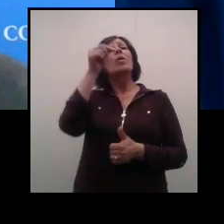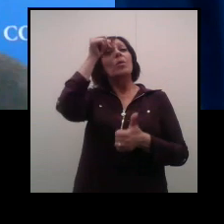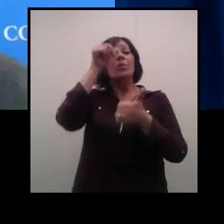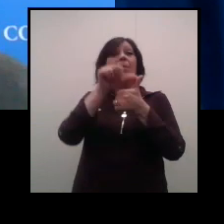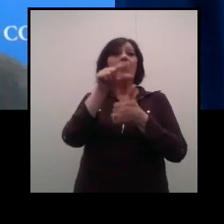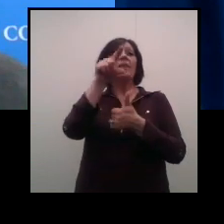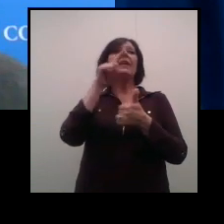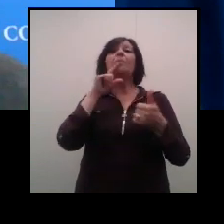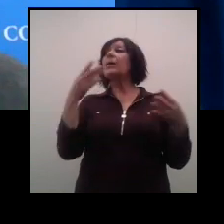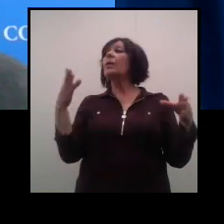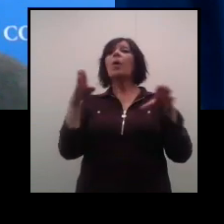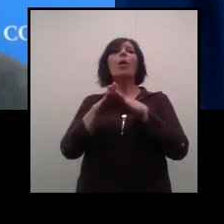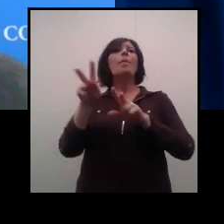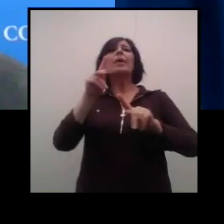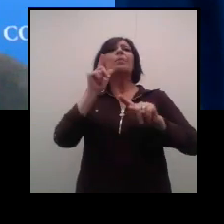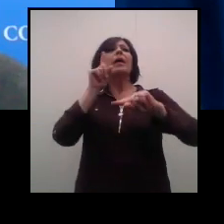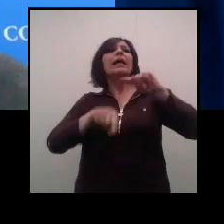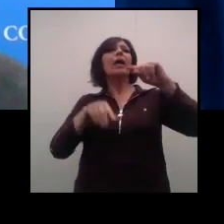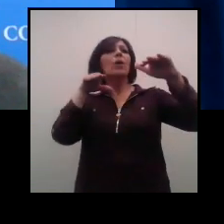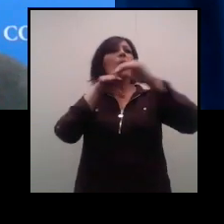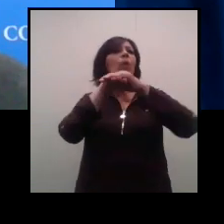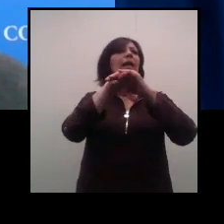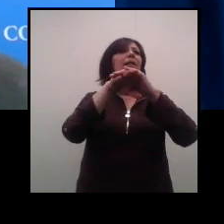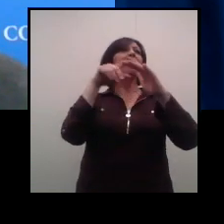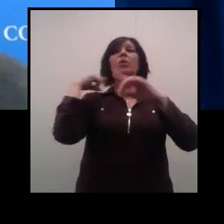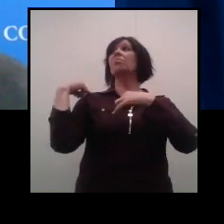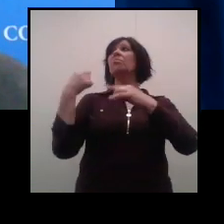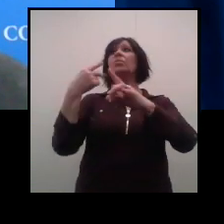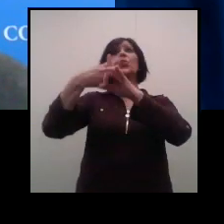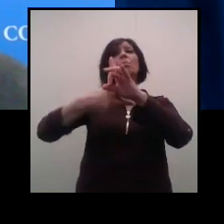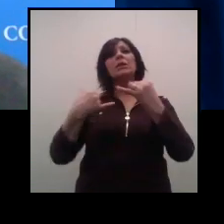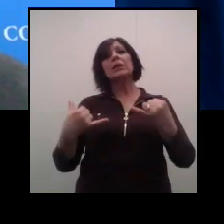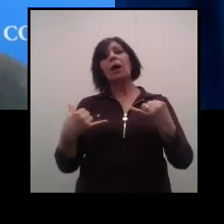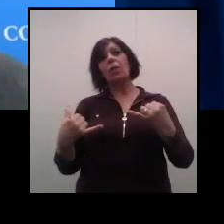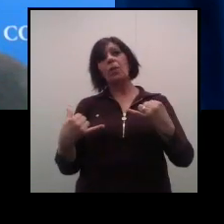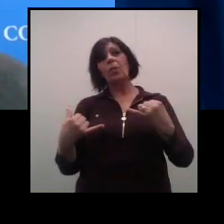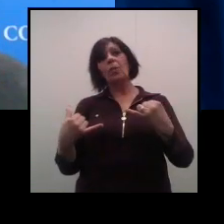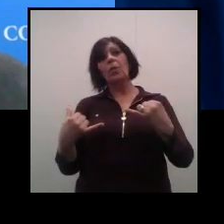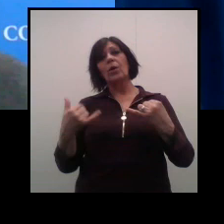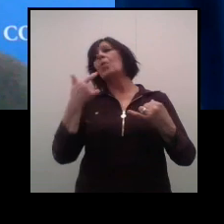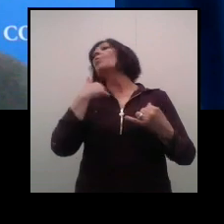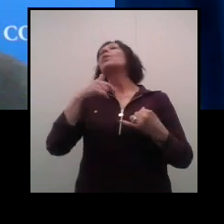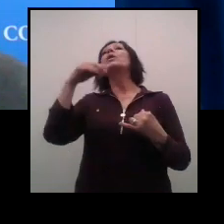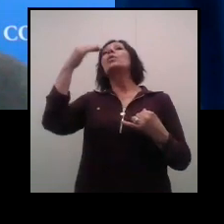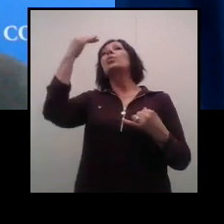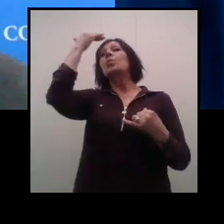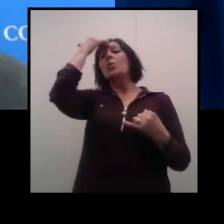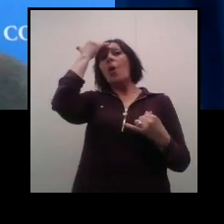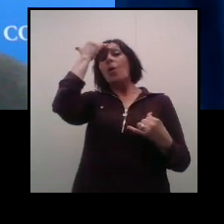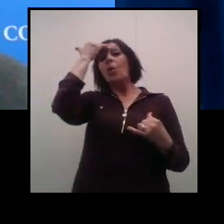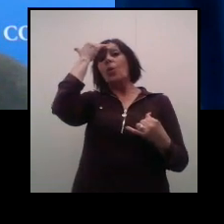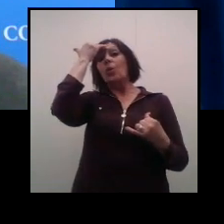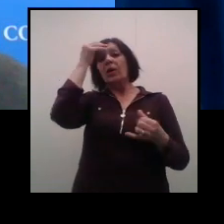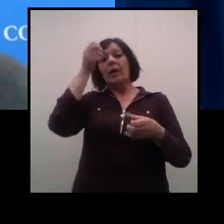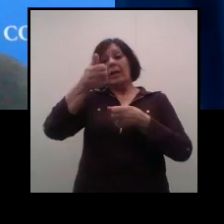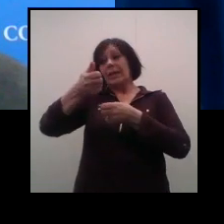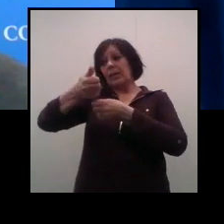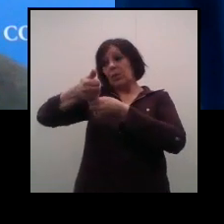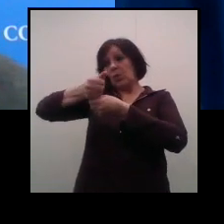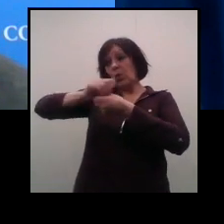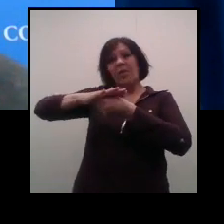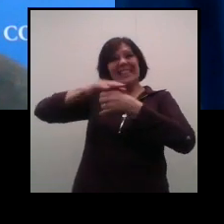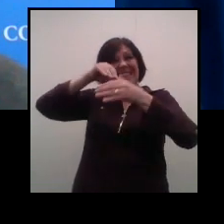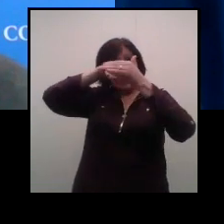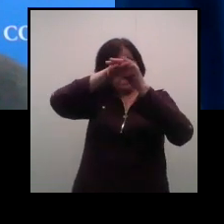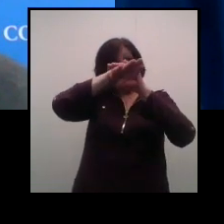homes have been closed to the general public for basically 2 months now. And we know if the COVID-19 illness is getting in through the